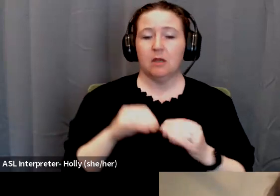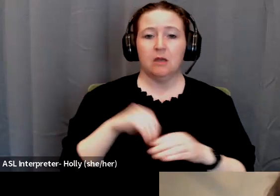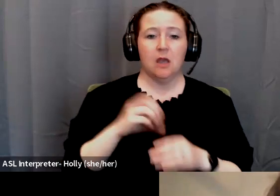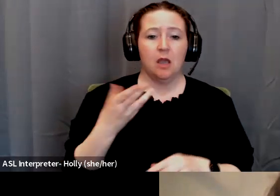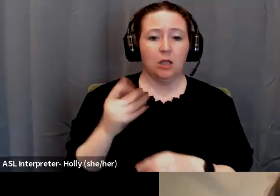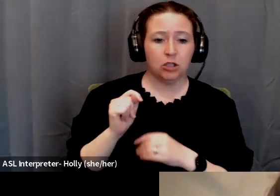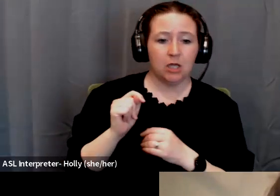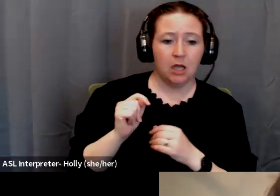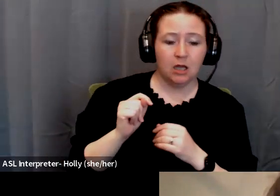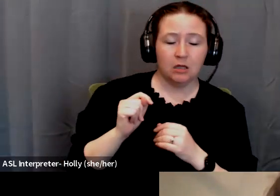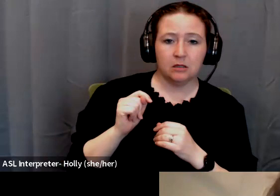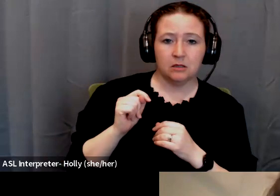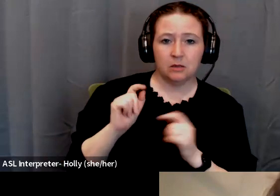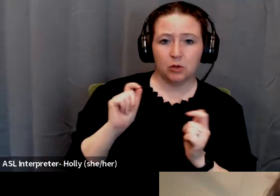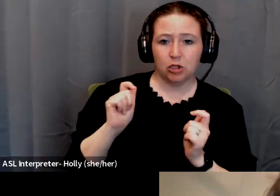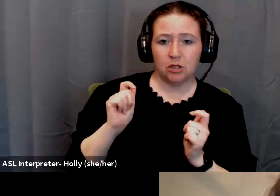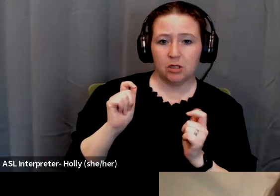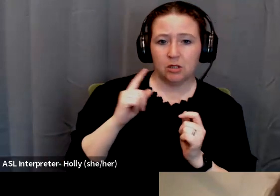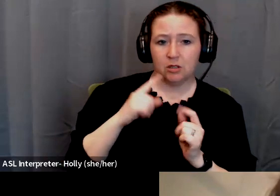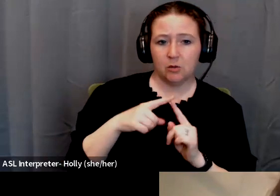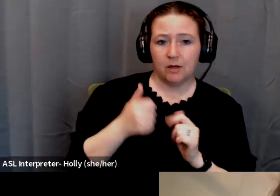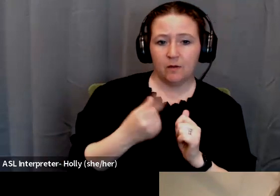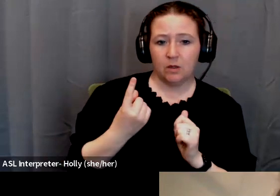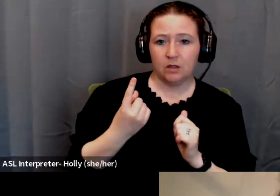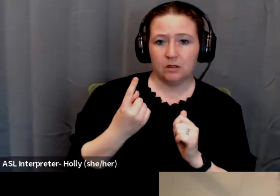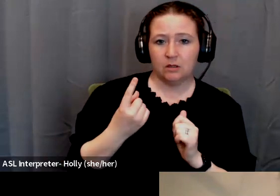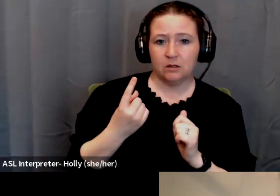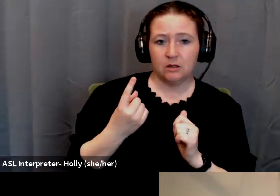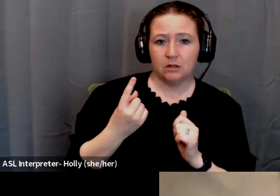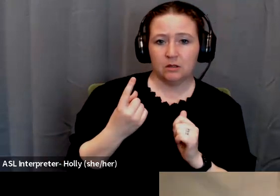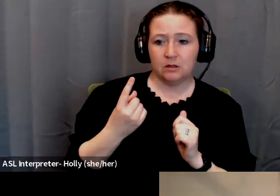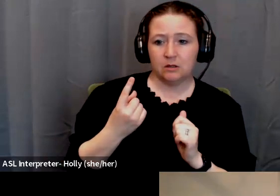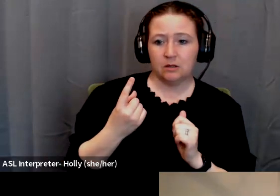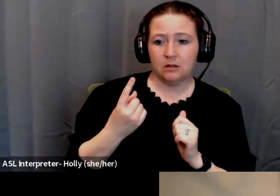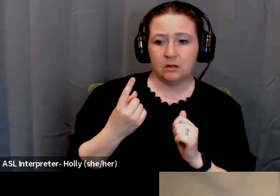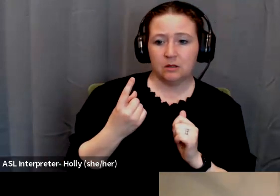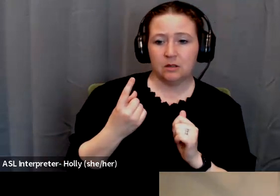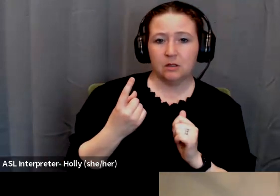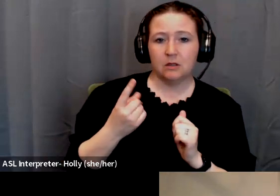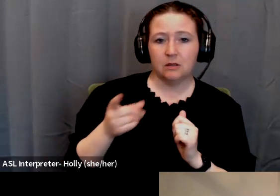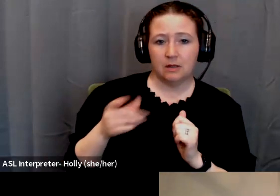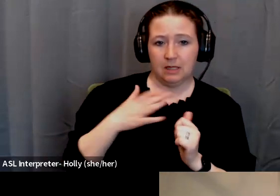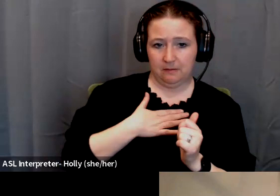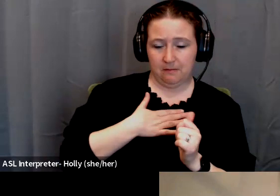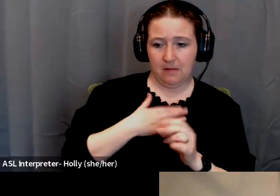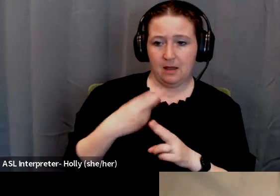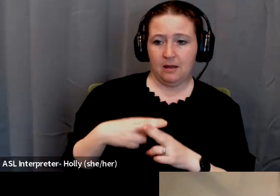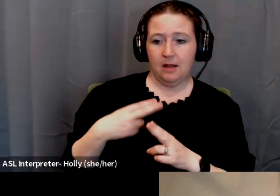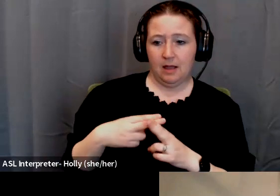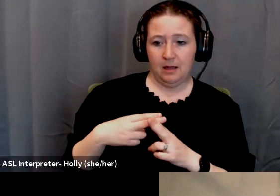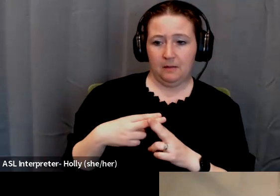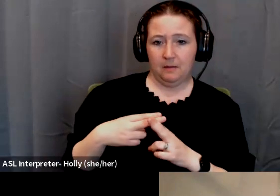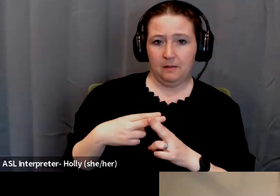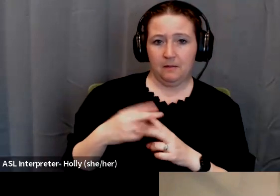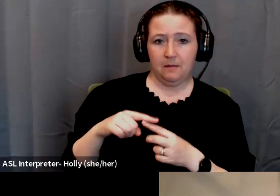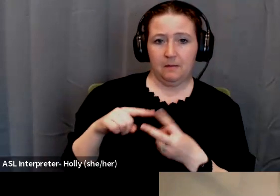soon as I change it to everyone here. This is my name, and this